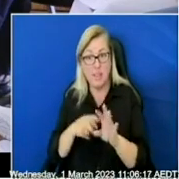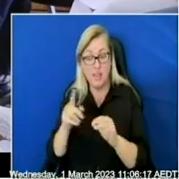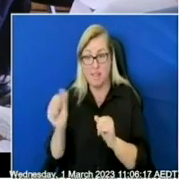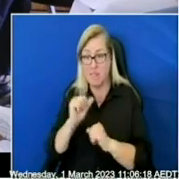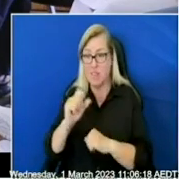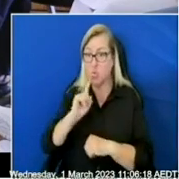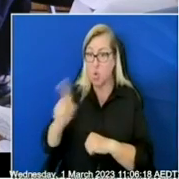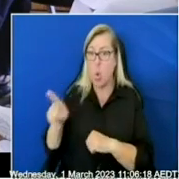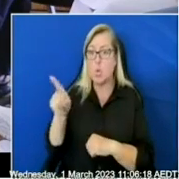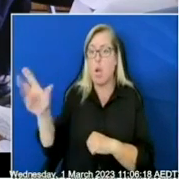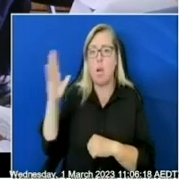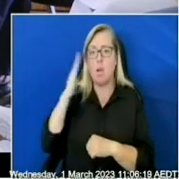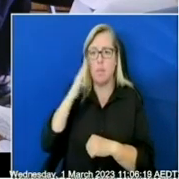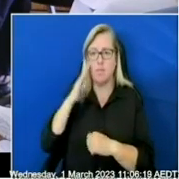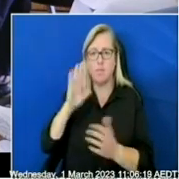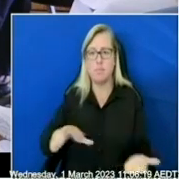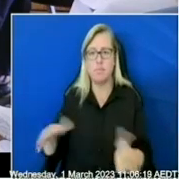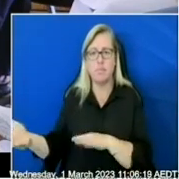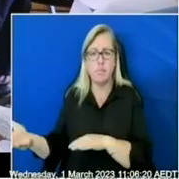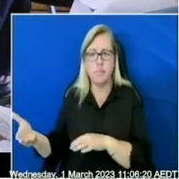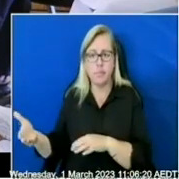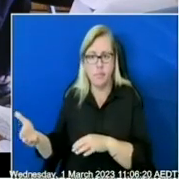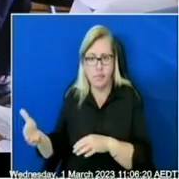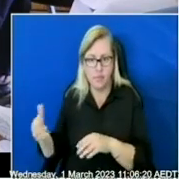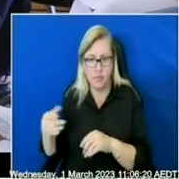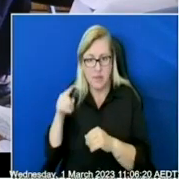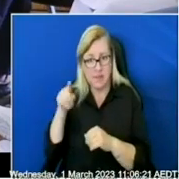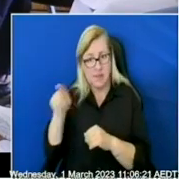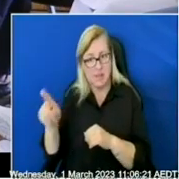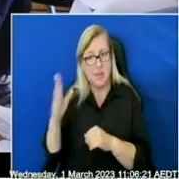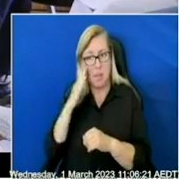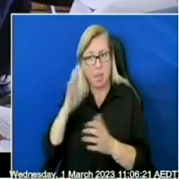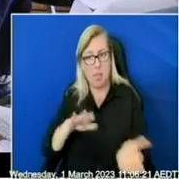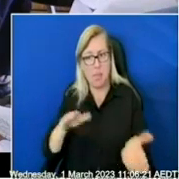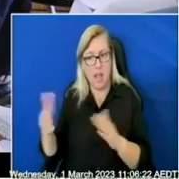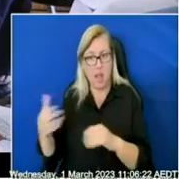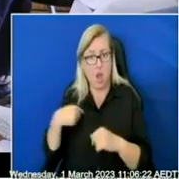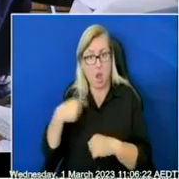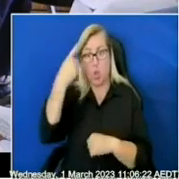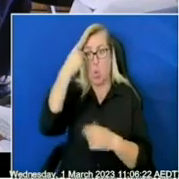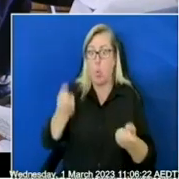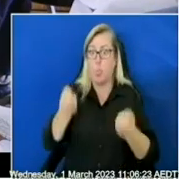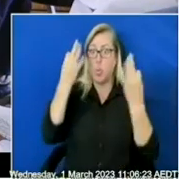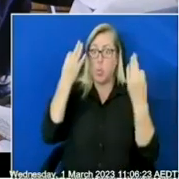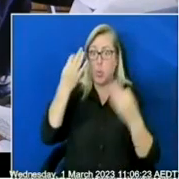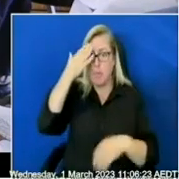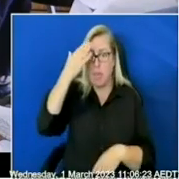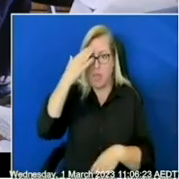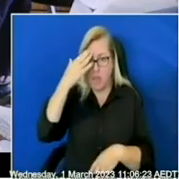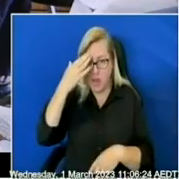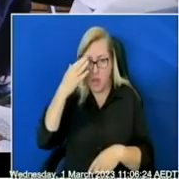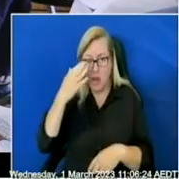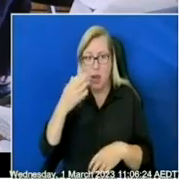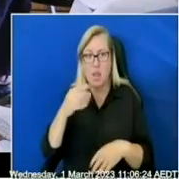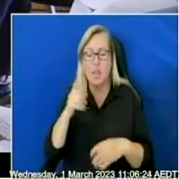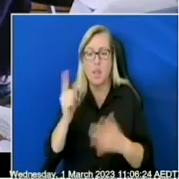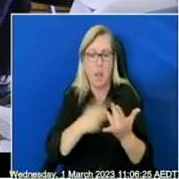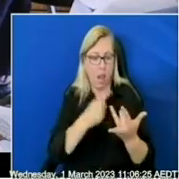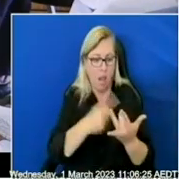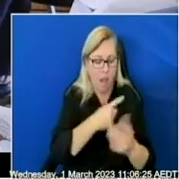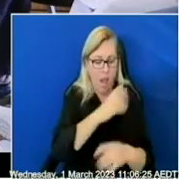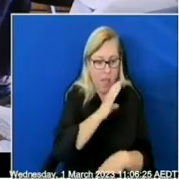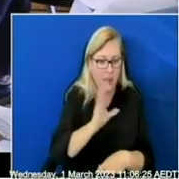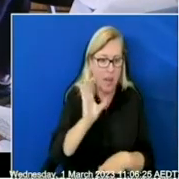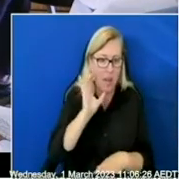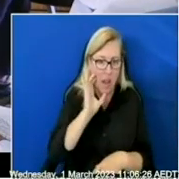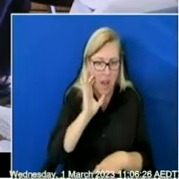Uncle Lordy's mum had passed away, so he thought he had no mum. And then all the other cousins and in that park, and